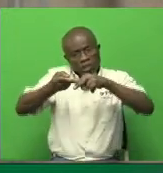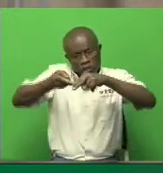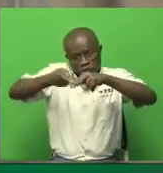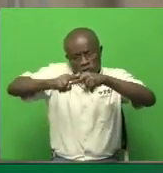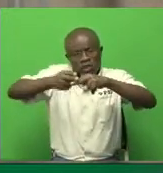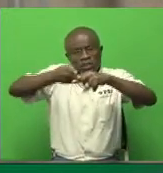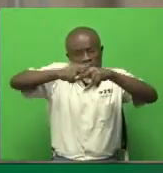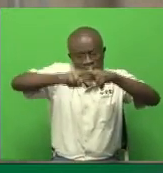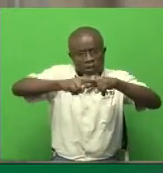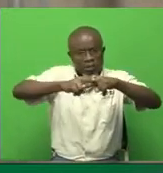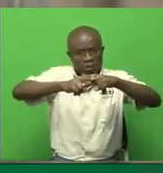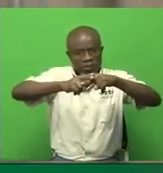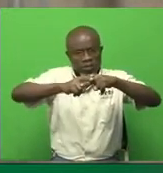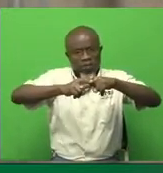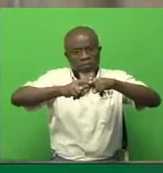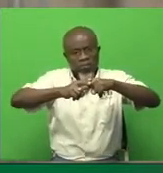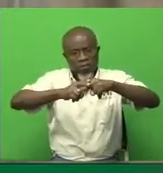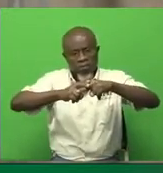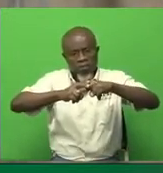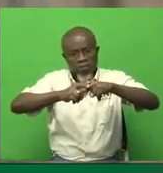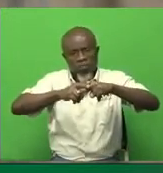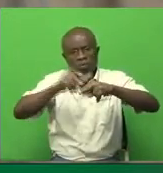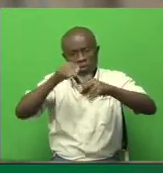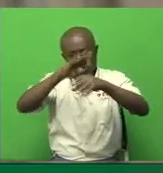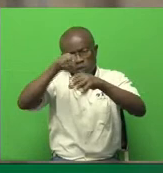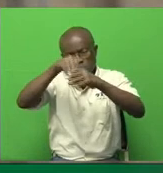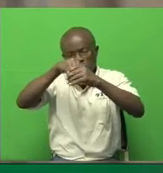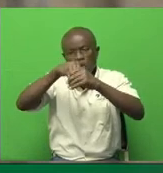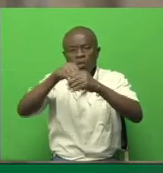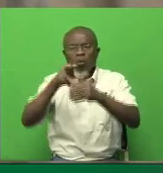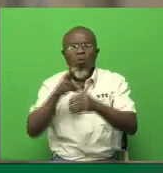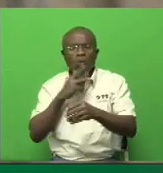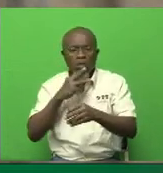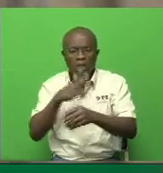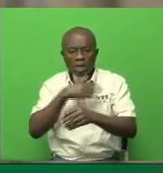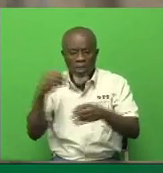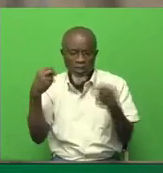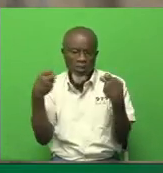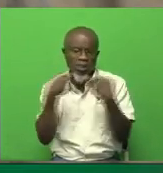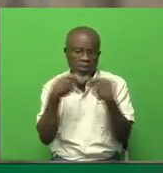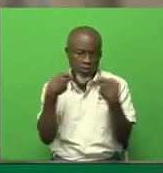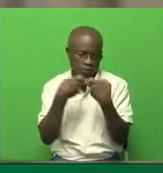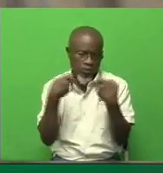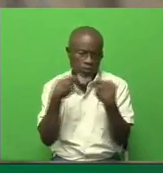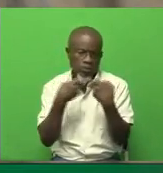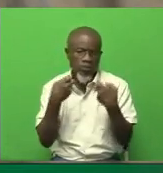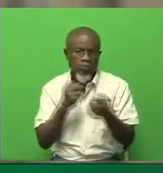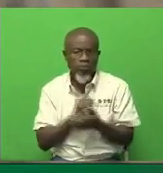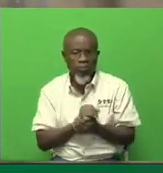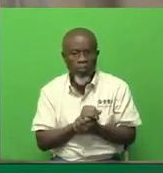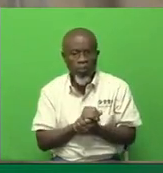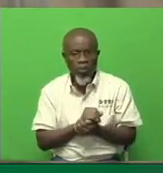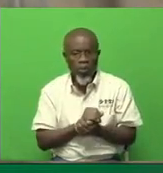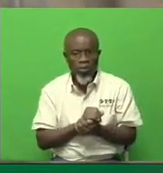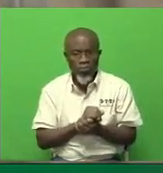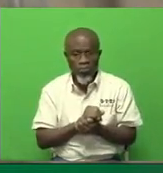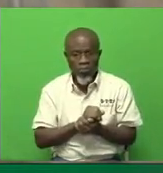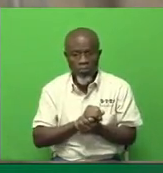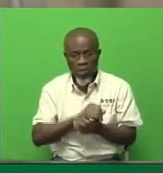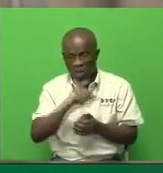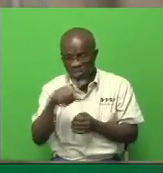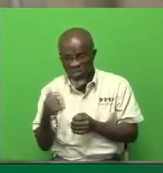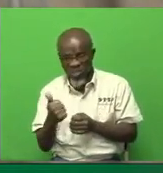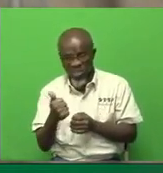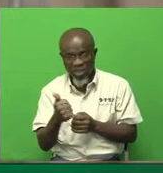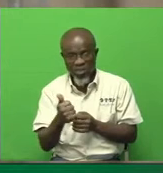invest that money that they anticipate welcoming from The increased tariffs outside of that the